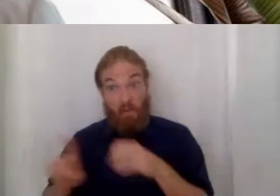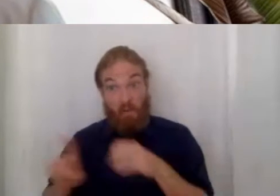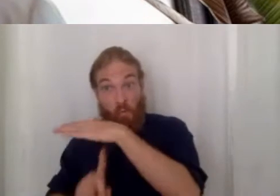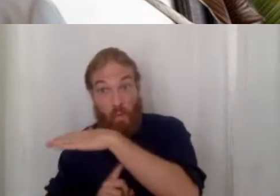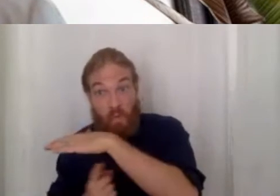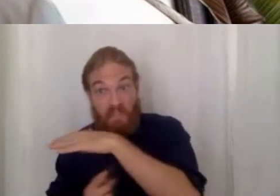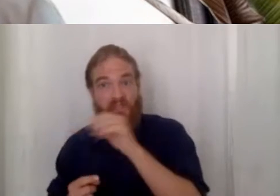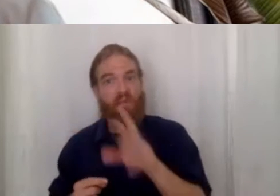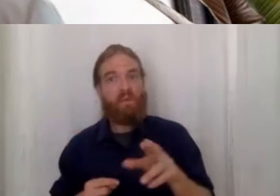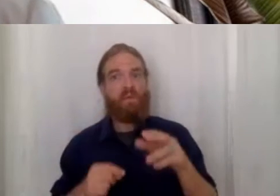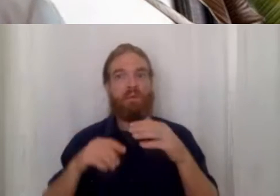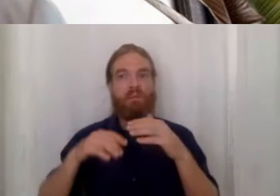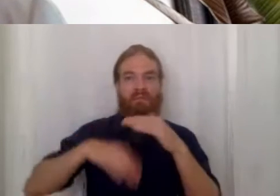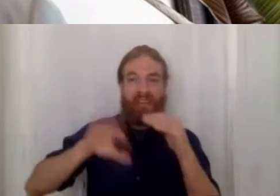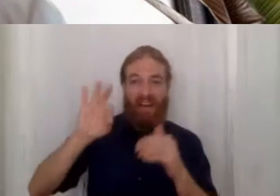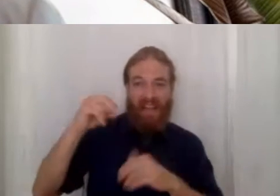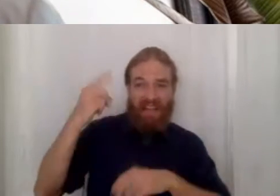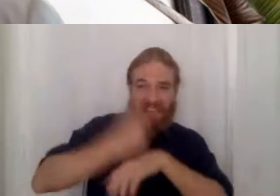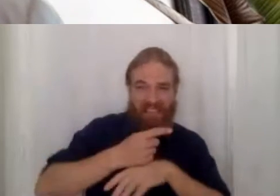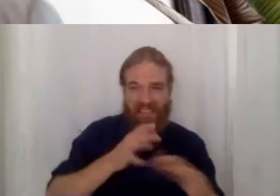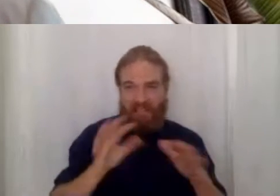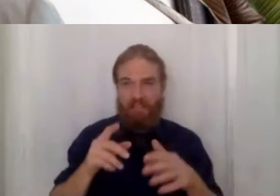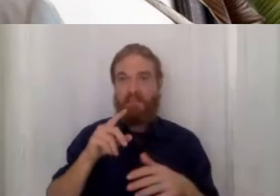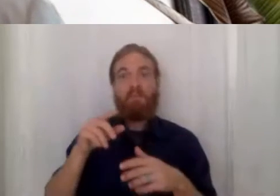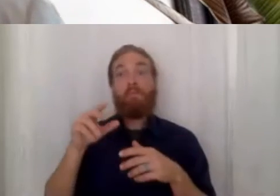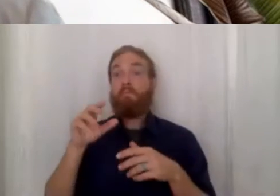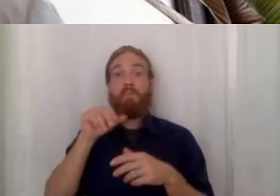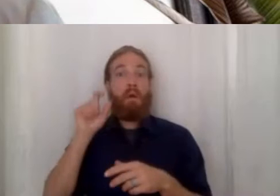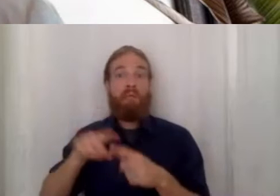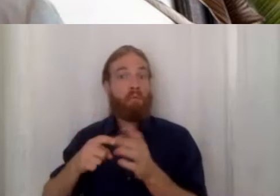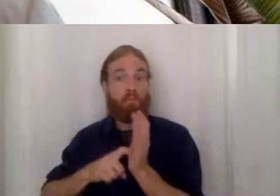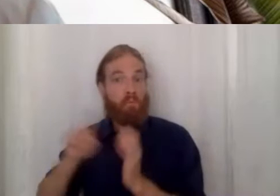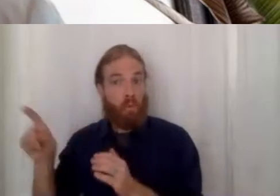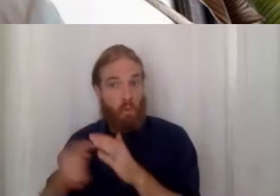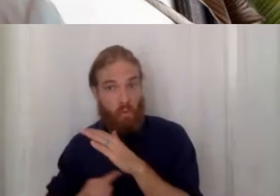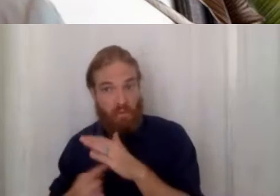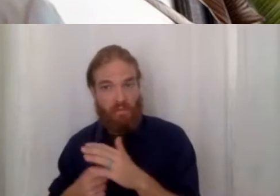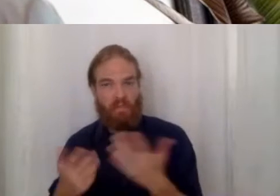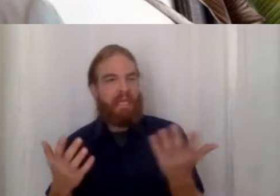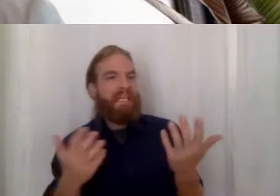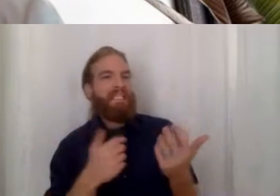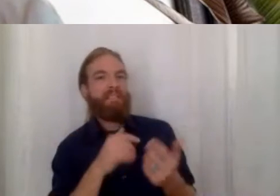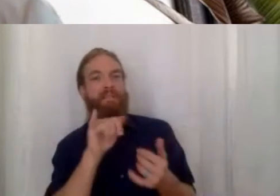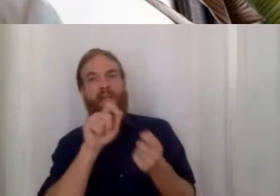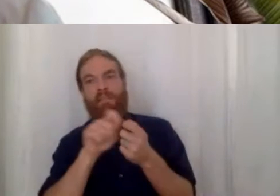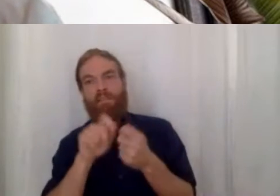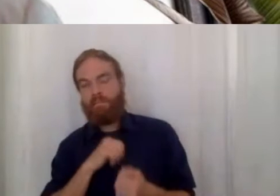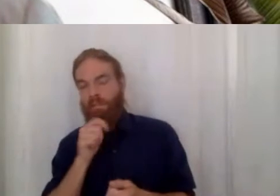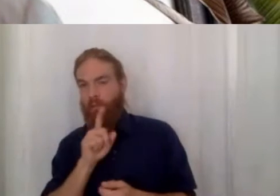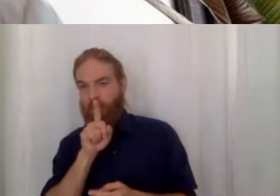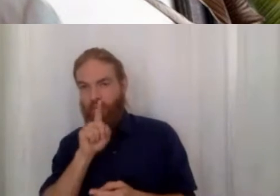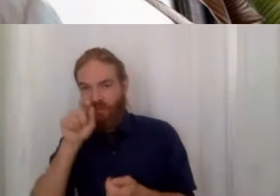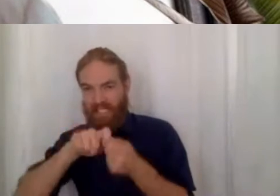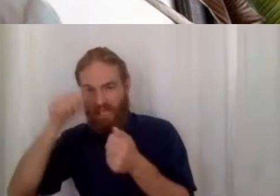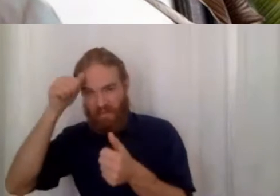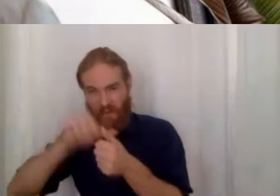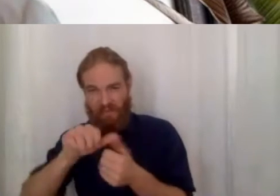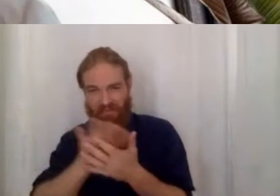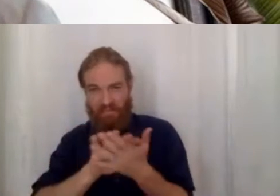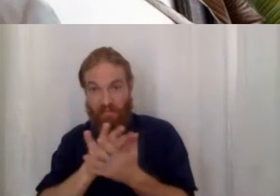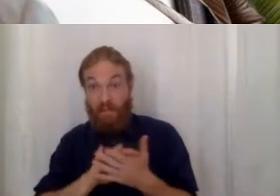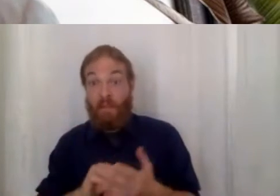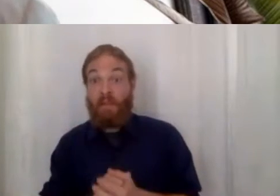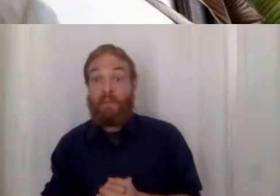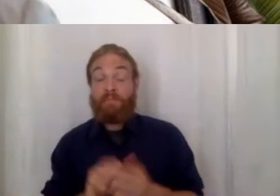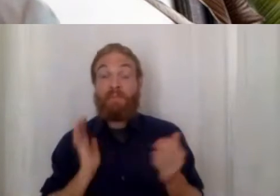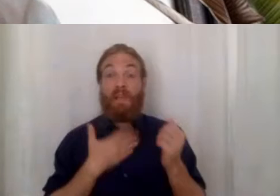can't remember off the top of my head, but our county does not fit into those criteria at this point in time.